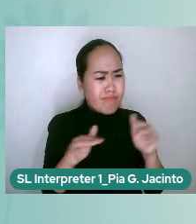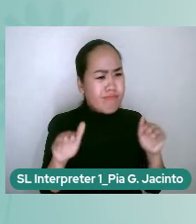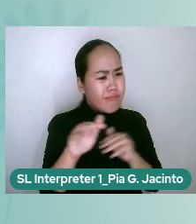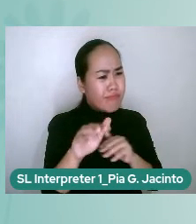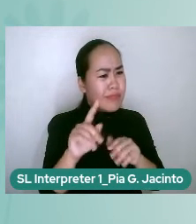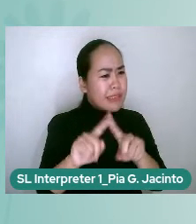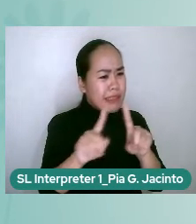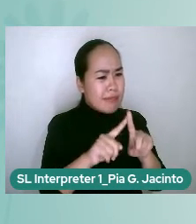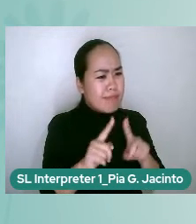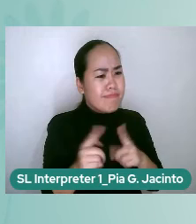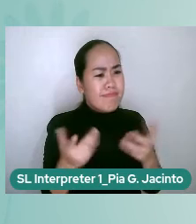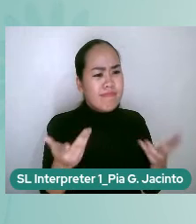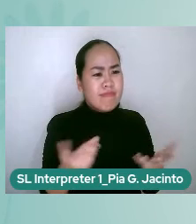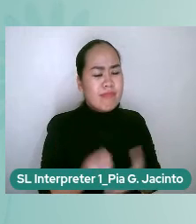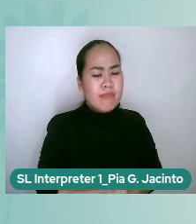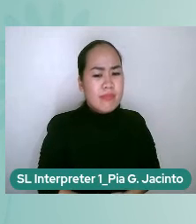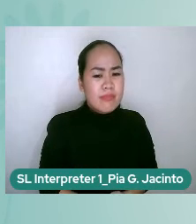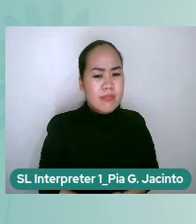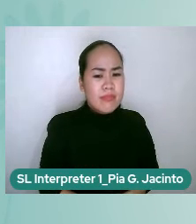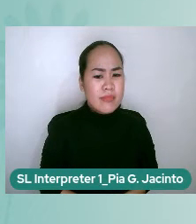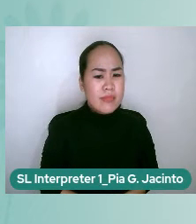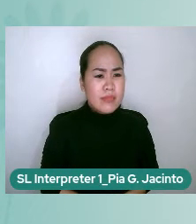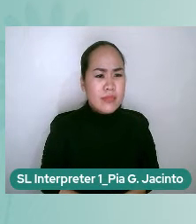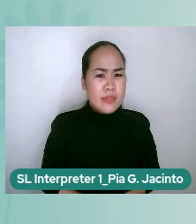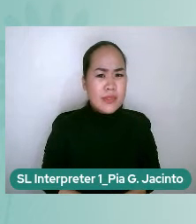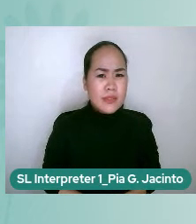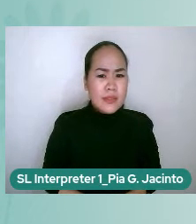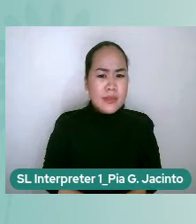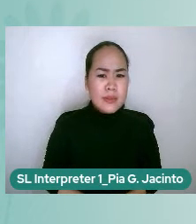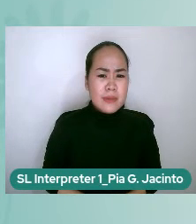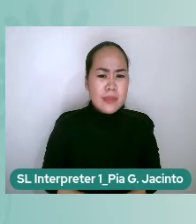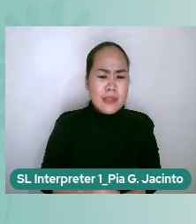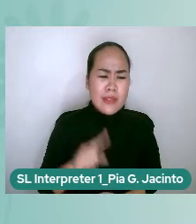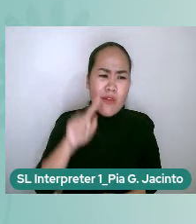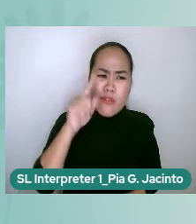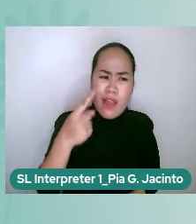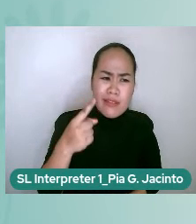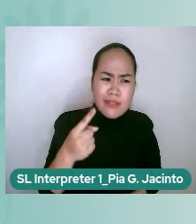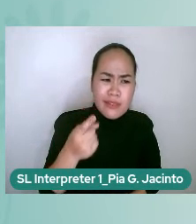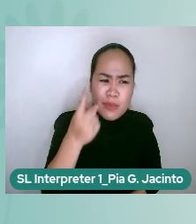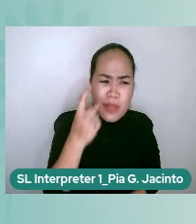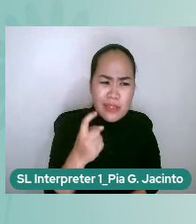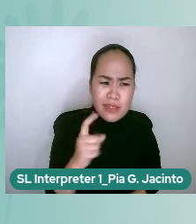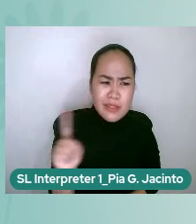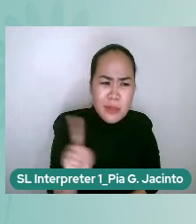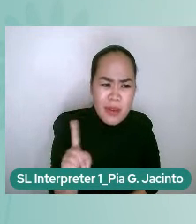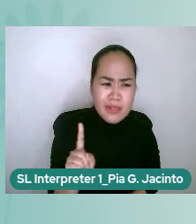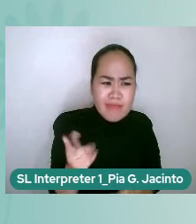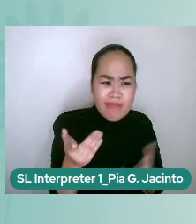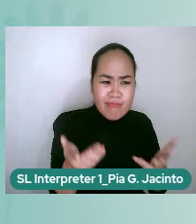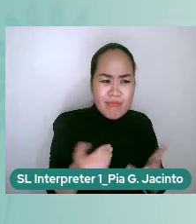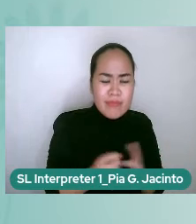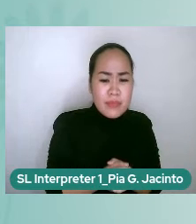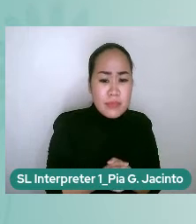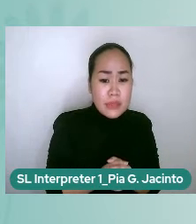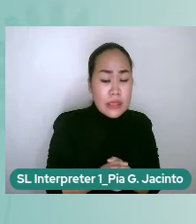3. The first question that we now ask is, how are we doing? If we take a country like the Philippines on the